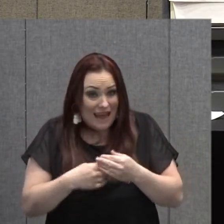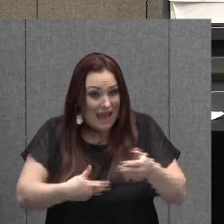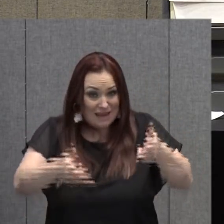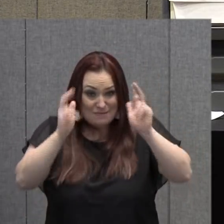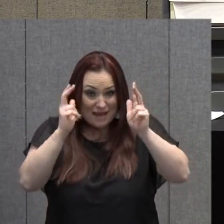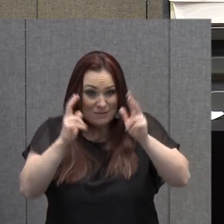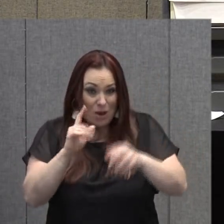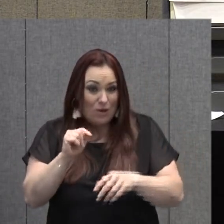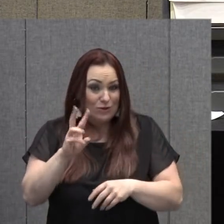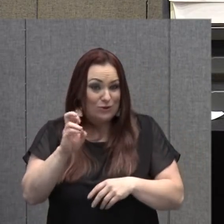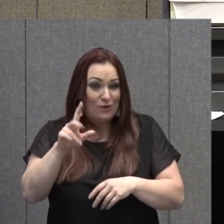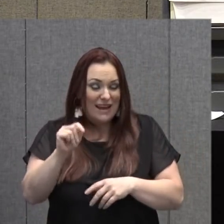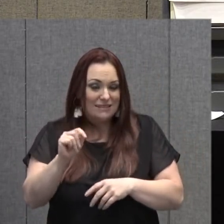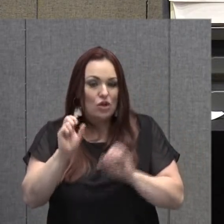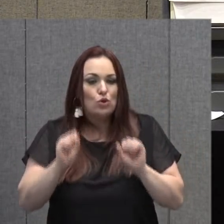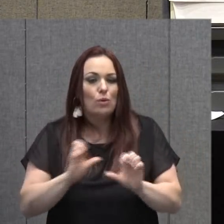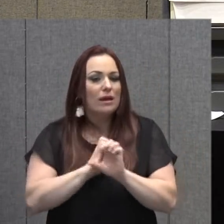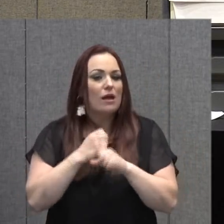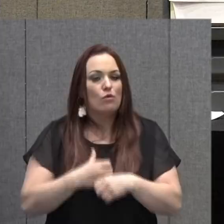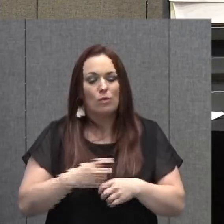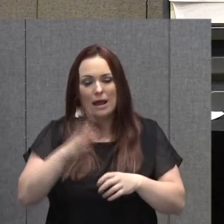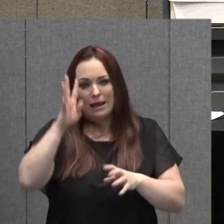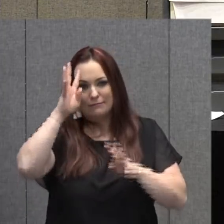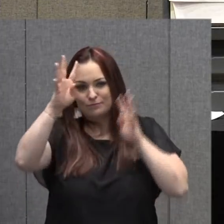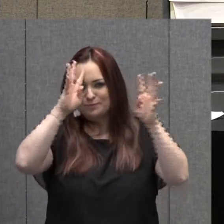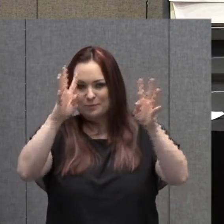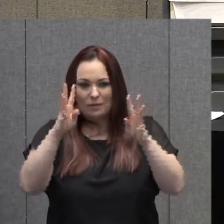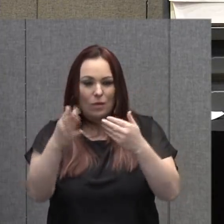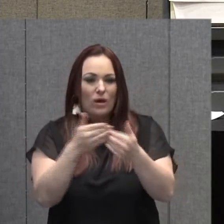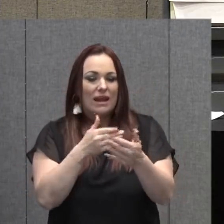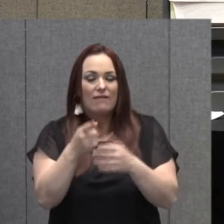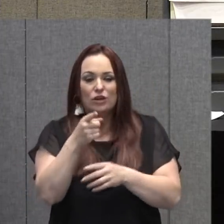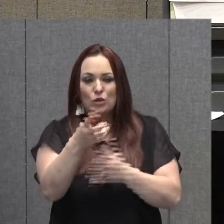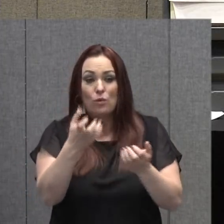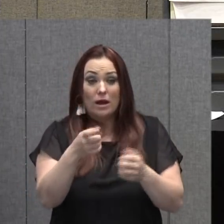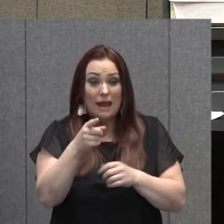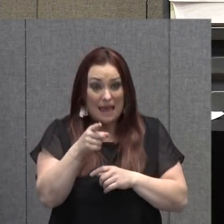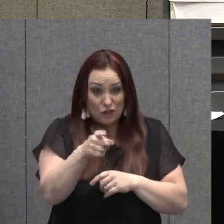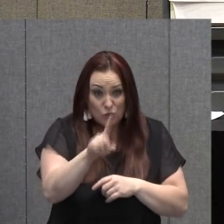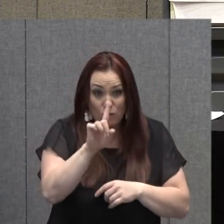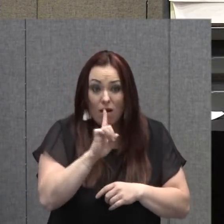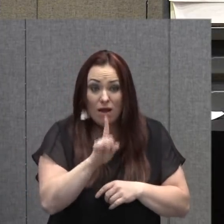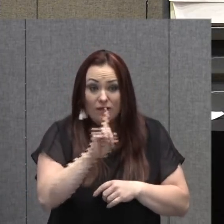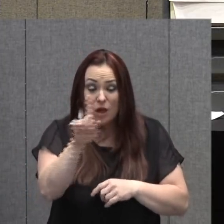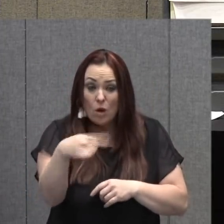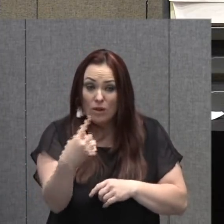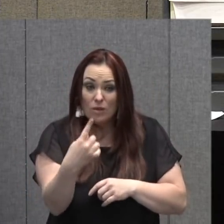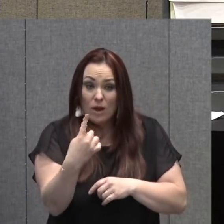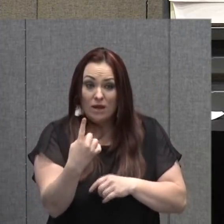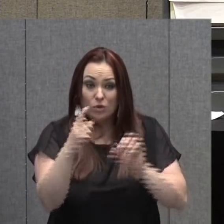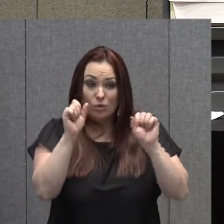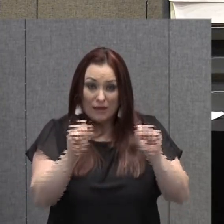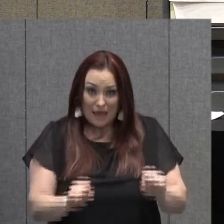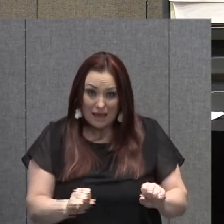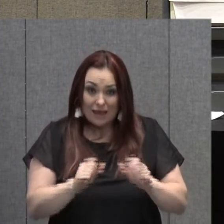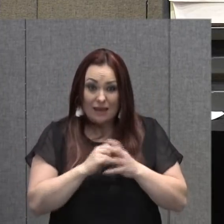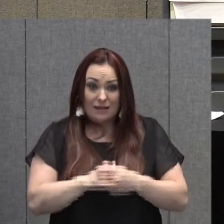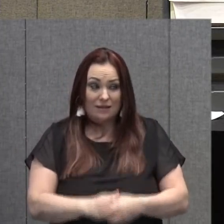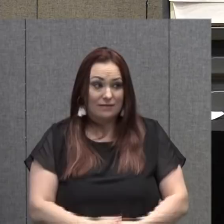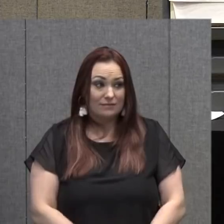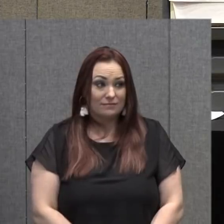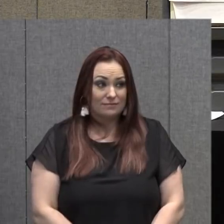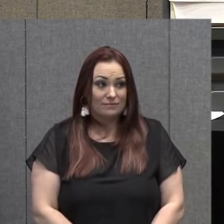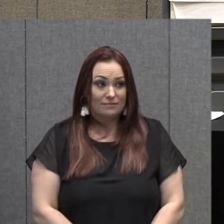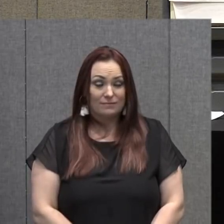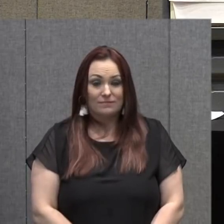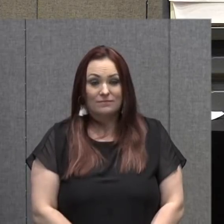can create and make this whatever you want. You're the only one who can. All right, boys and girls, I'm going to take a break and see if